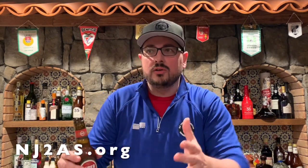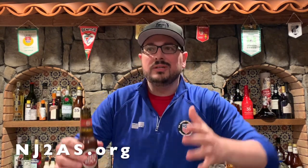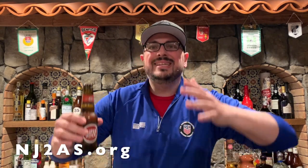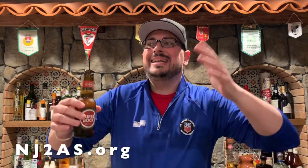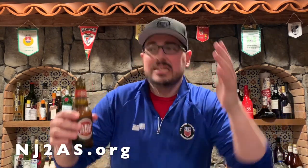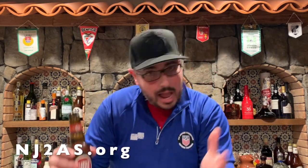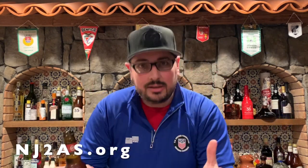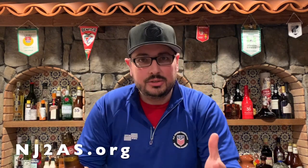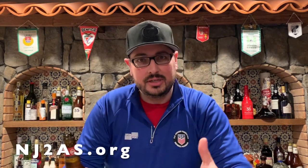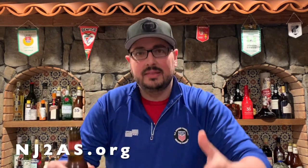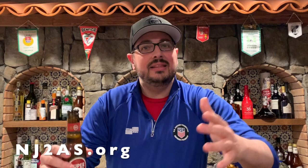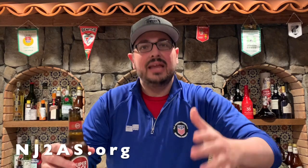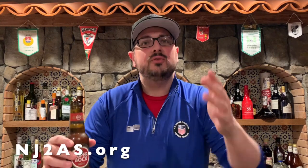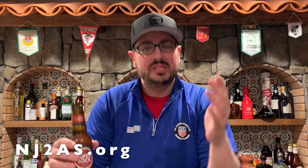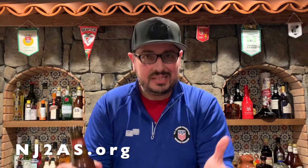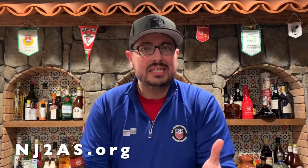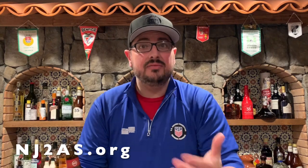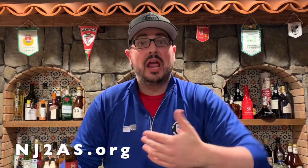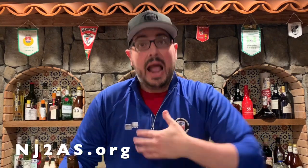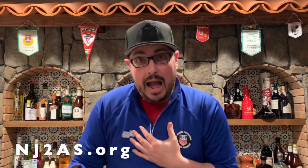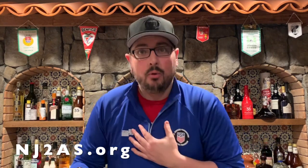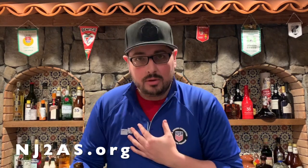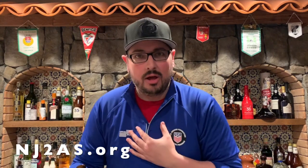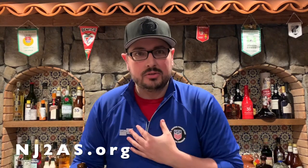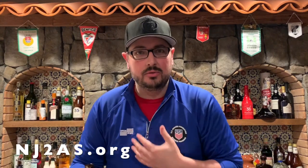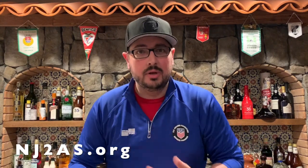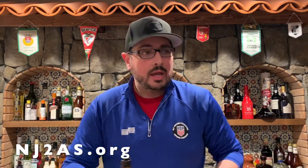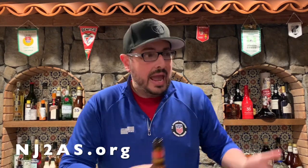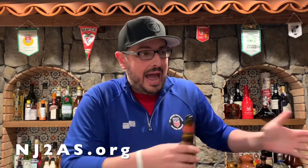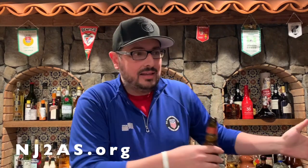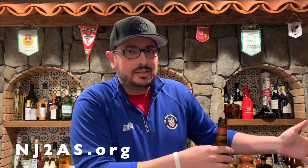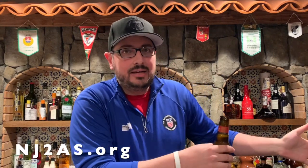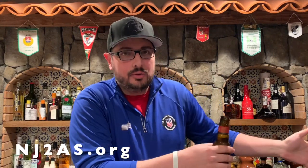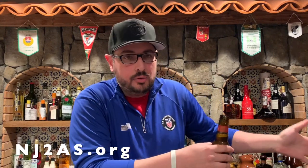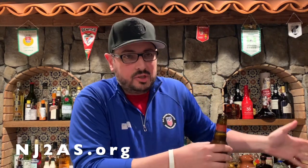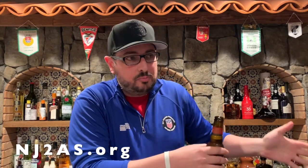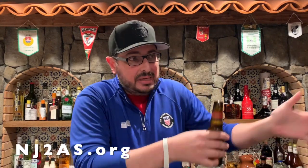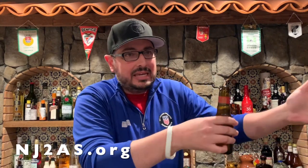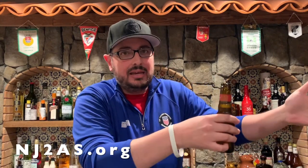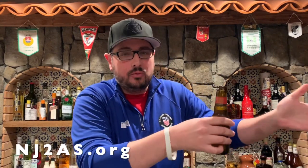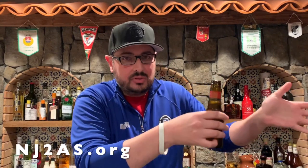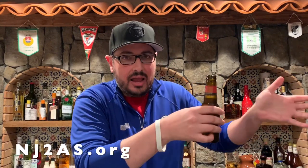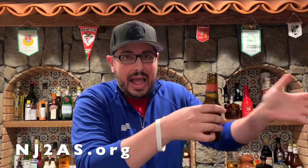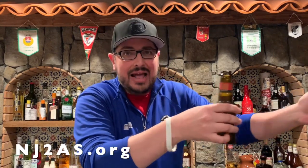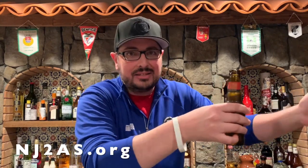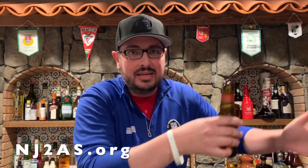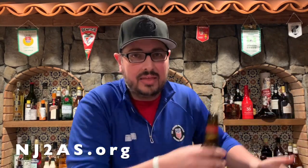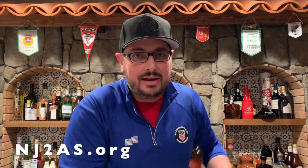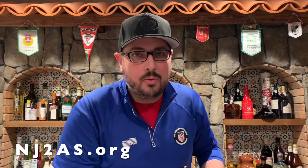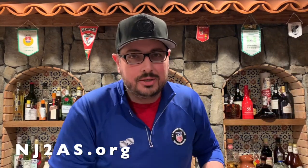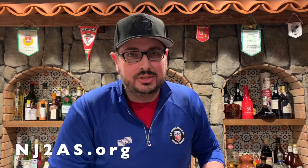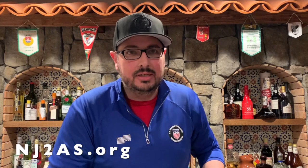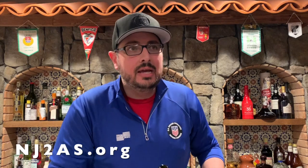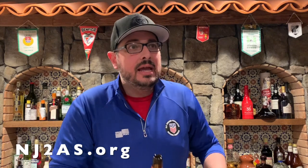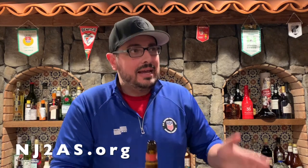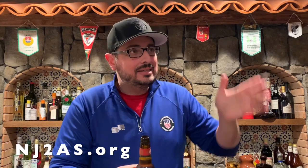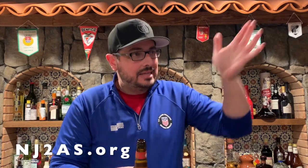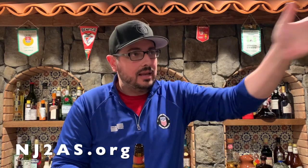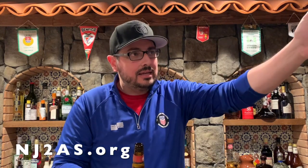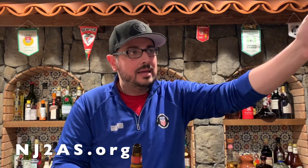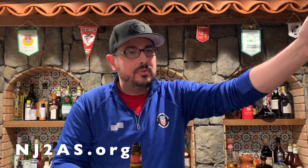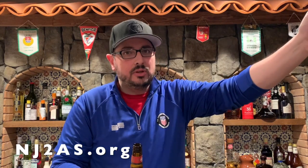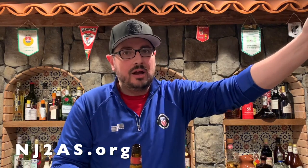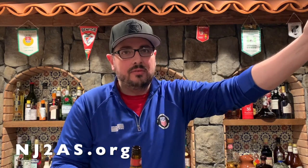Attorney General is acknowledging that they received our lawsuit. Alexander, who is speaking, who's asking that question,